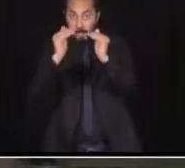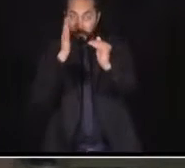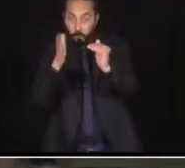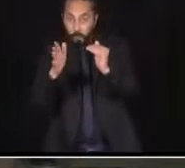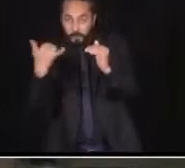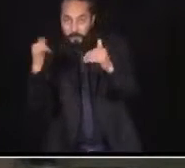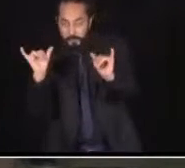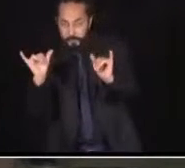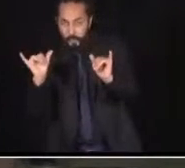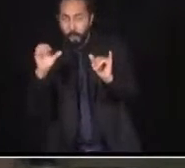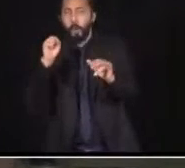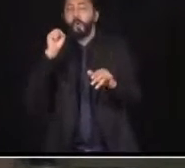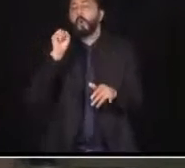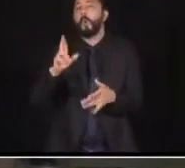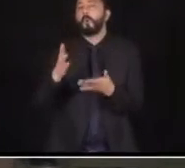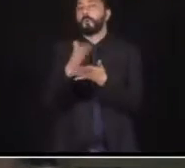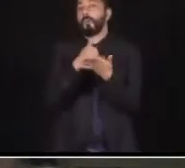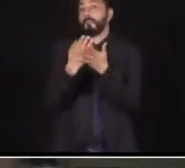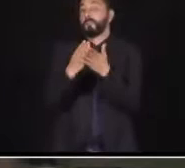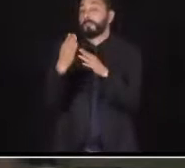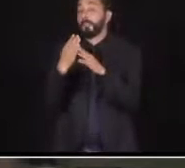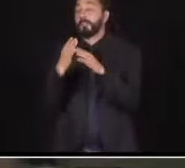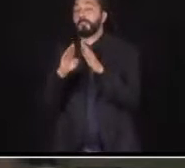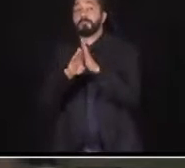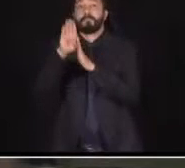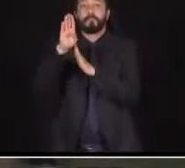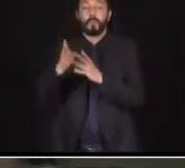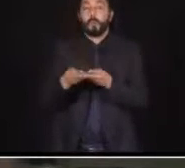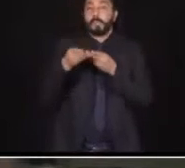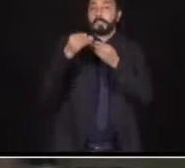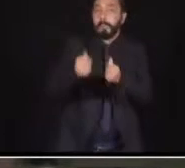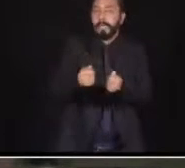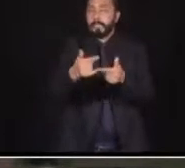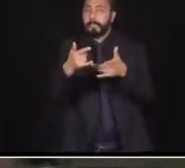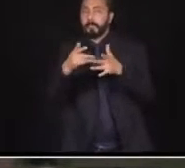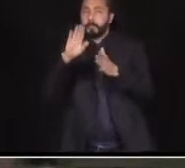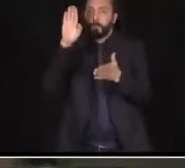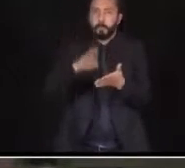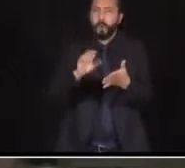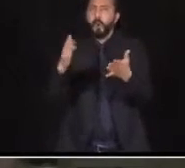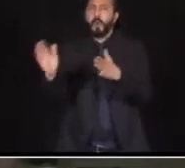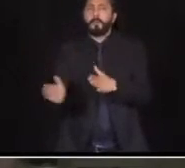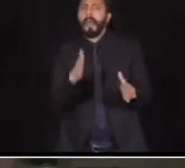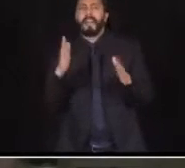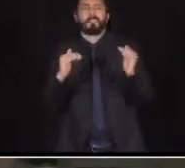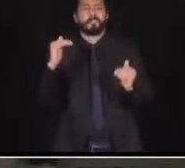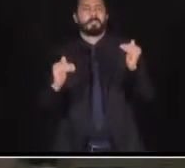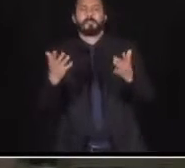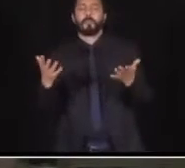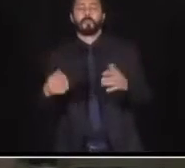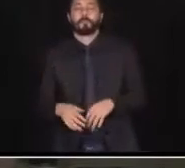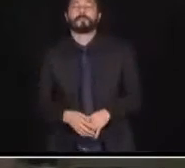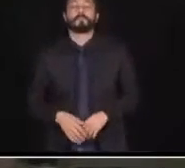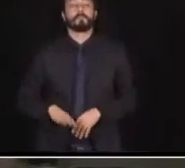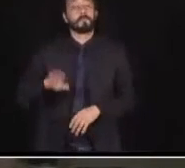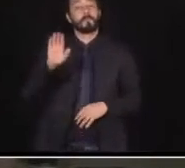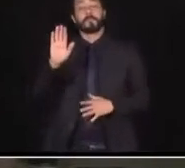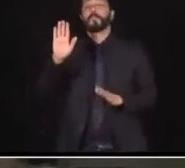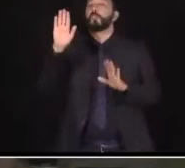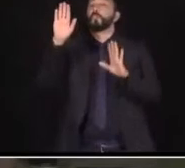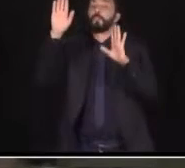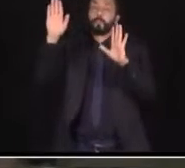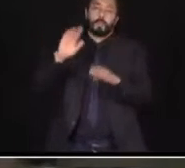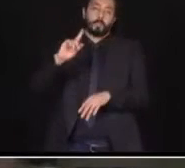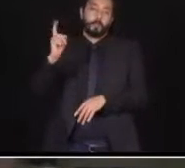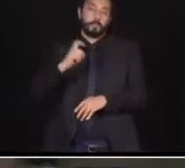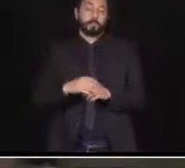more at revenue increases, spending cuts, a combination of both? What's the plan? Well, another good question, but no, that